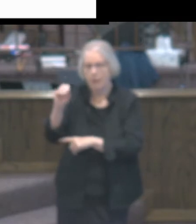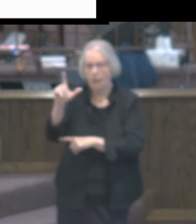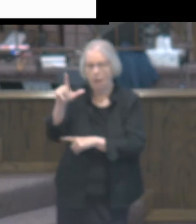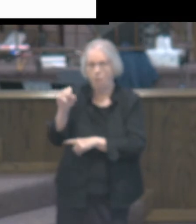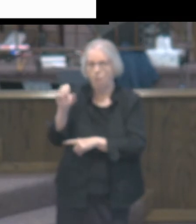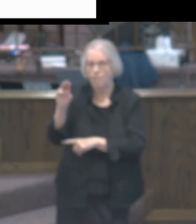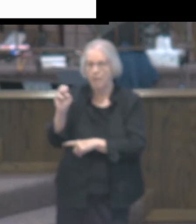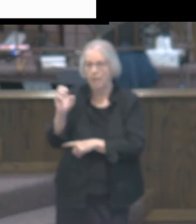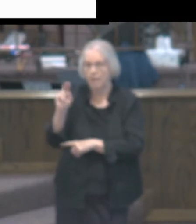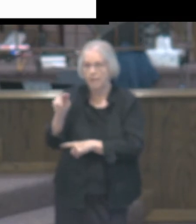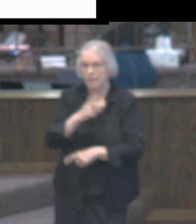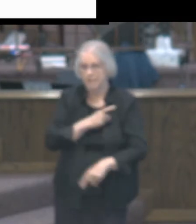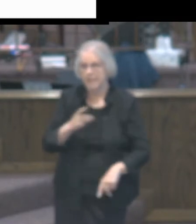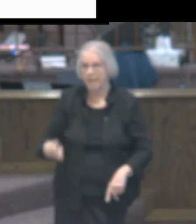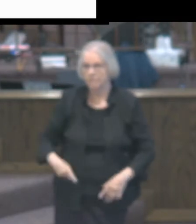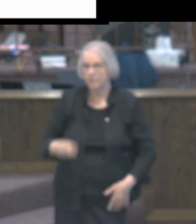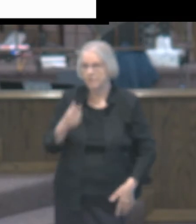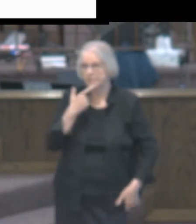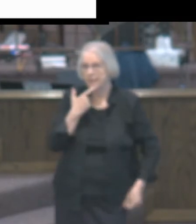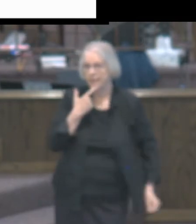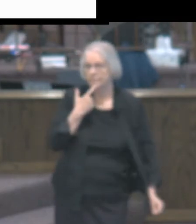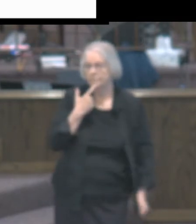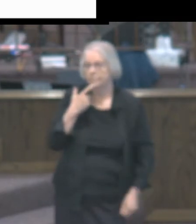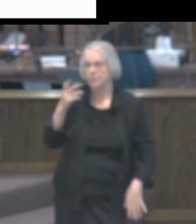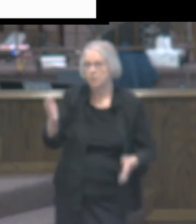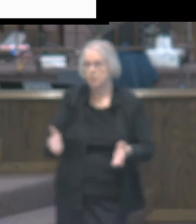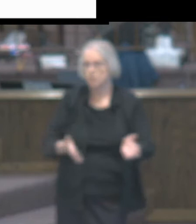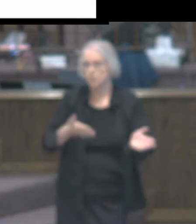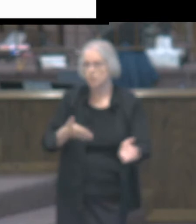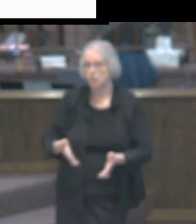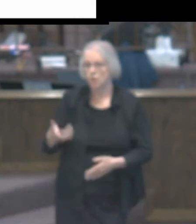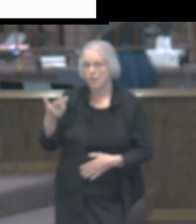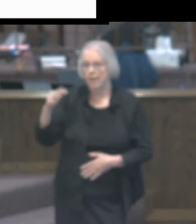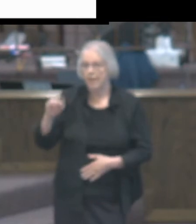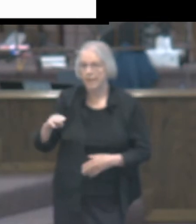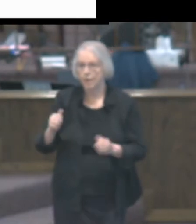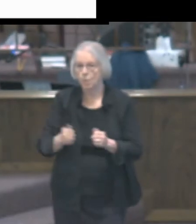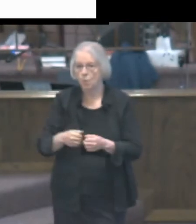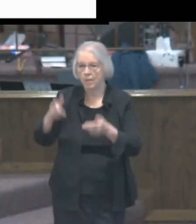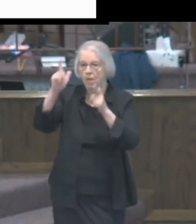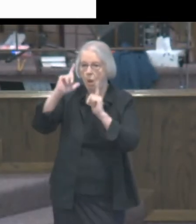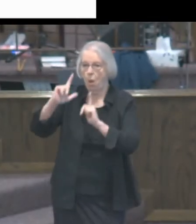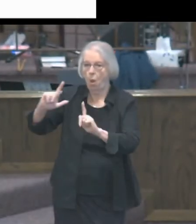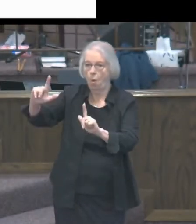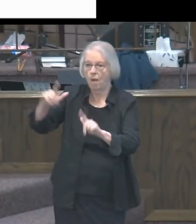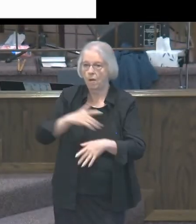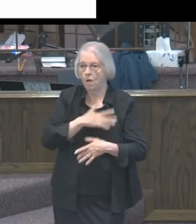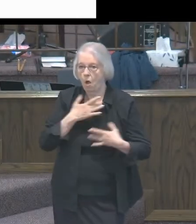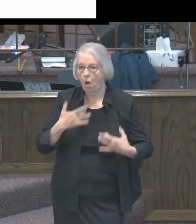father and serve him with a what? A loyal heart and with a willing